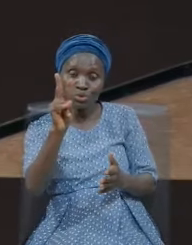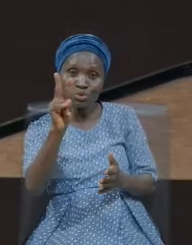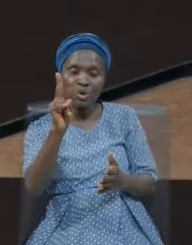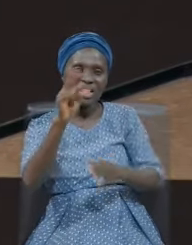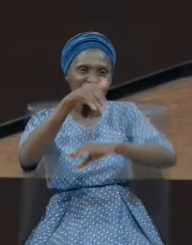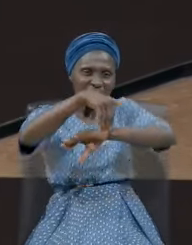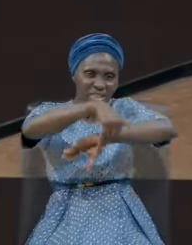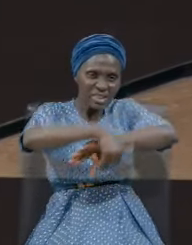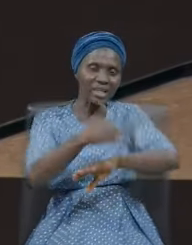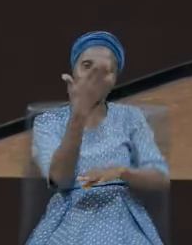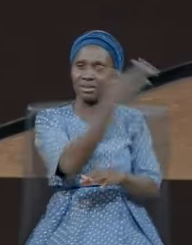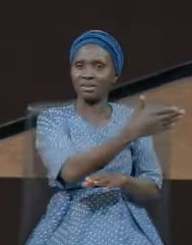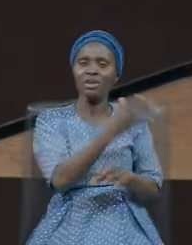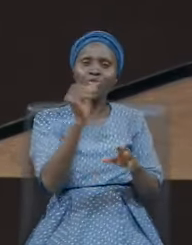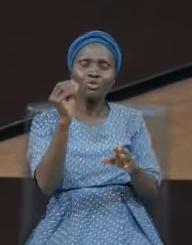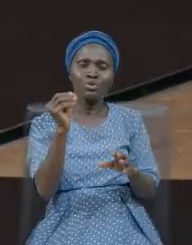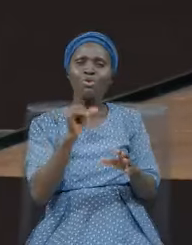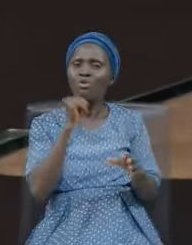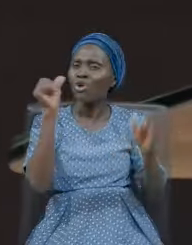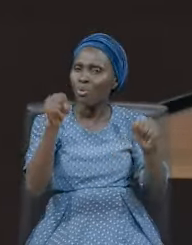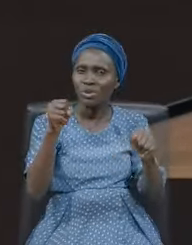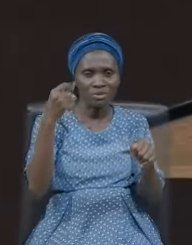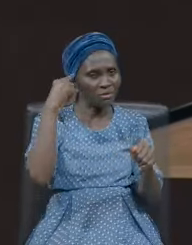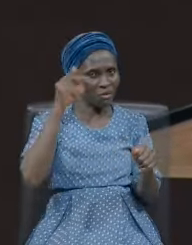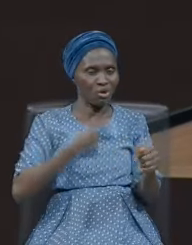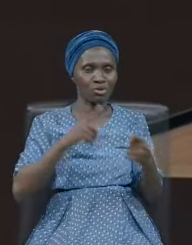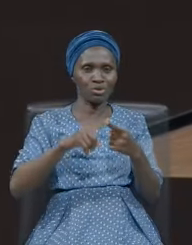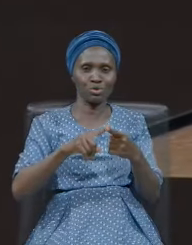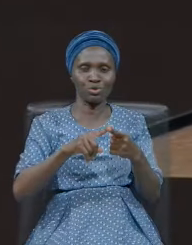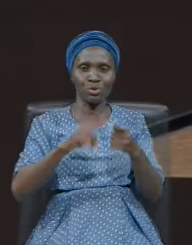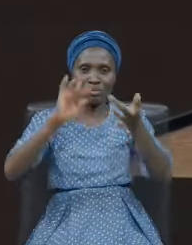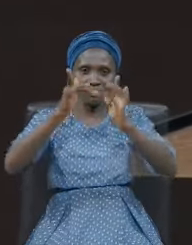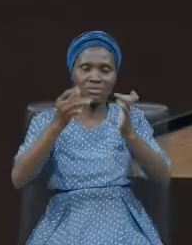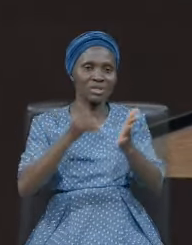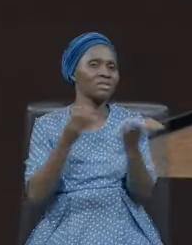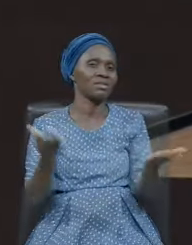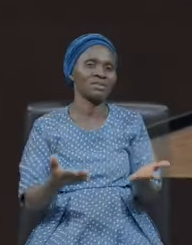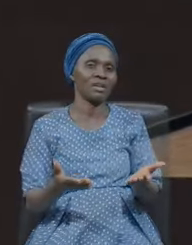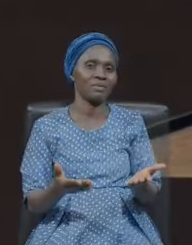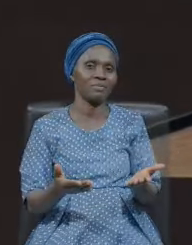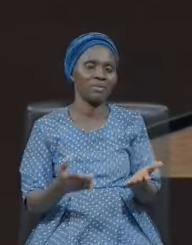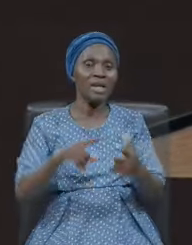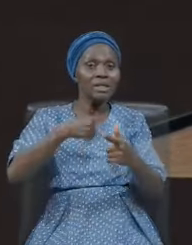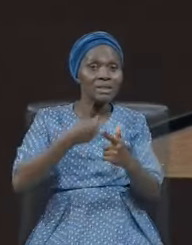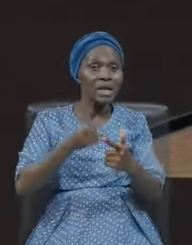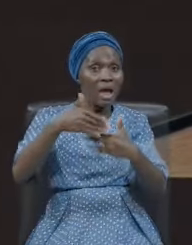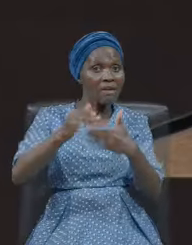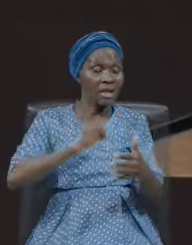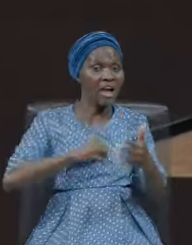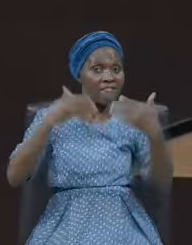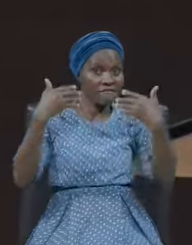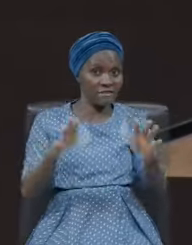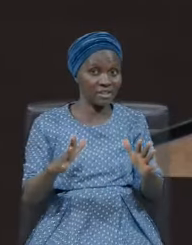because of our time difference. And then, after I finished, actually, I went to